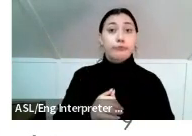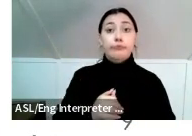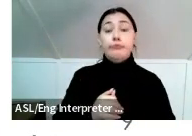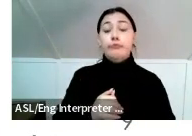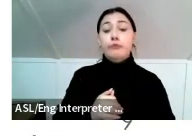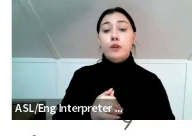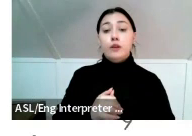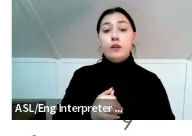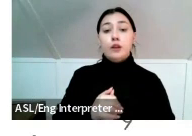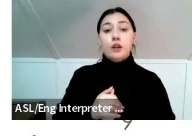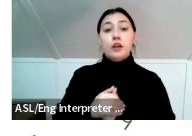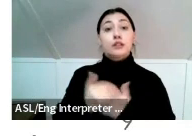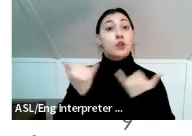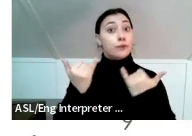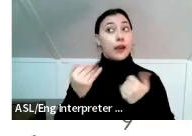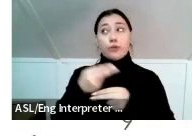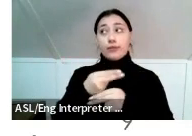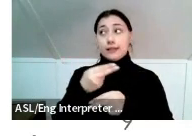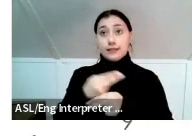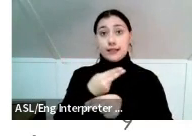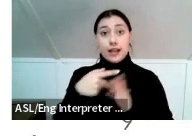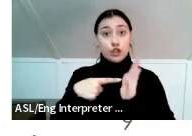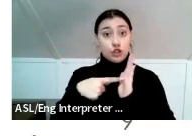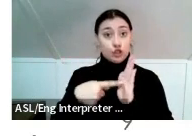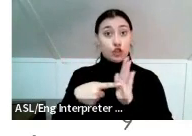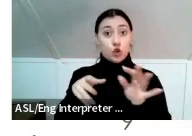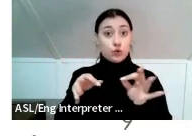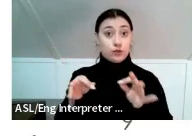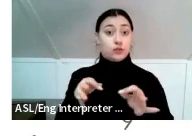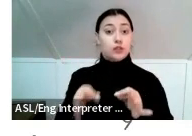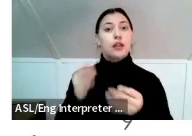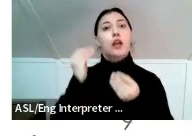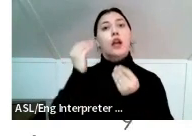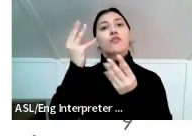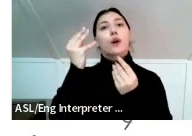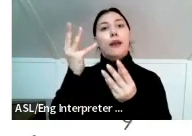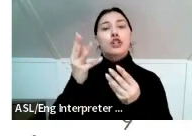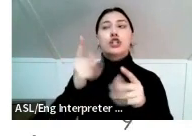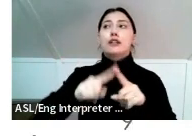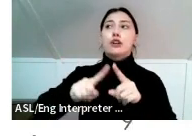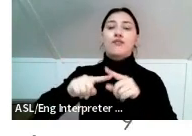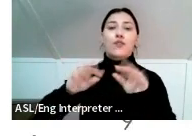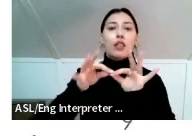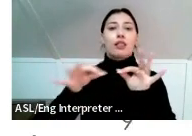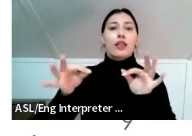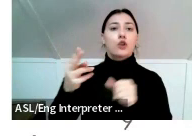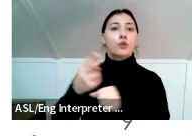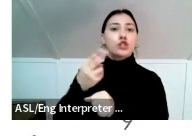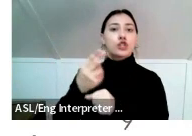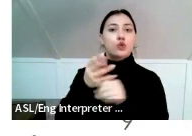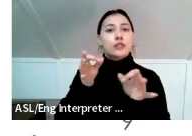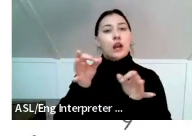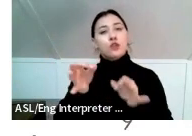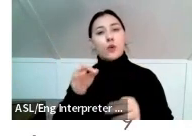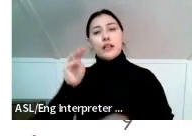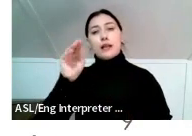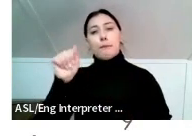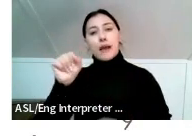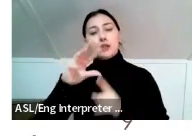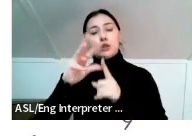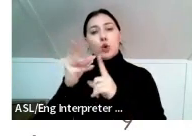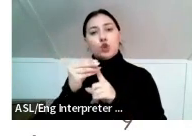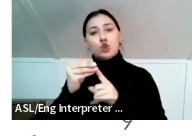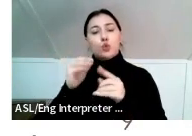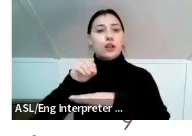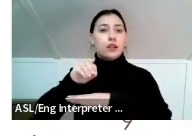What we have on this slide is the information, the language that describes Mass Cultural Council values